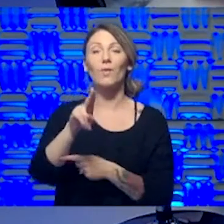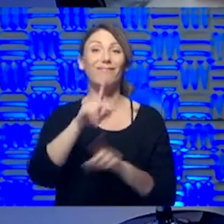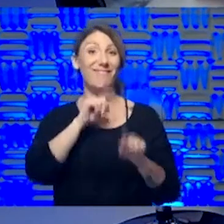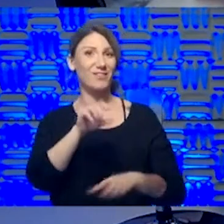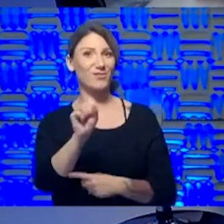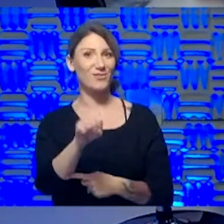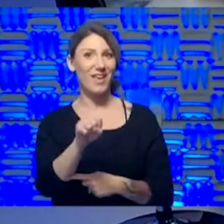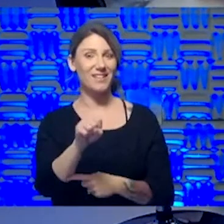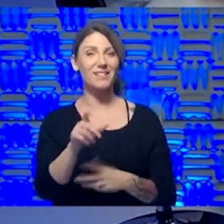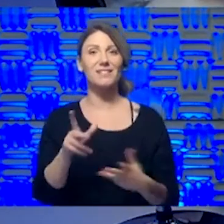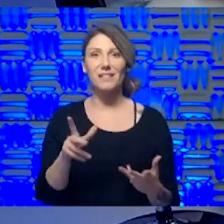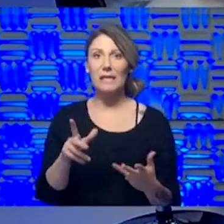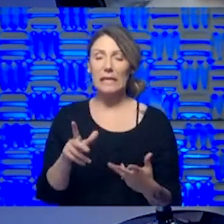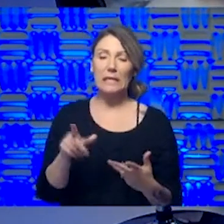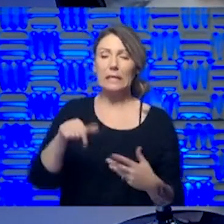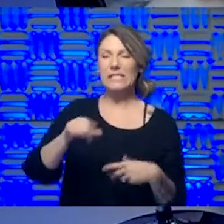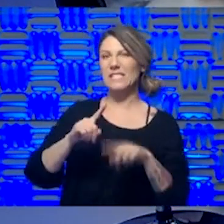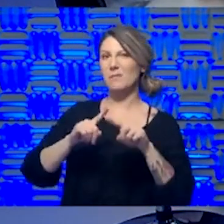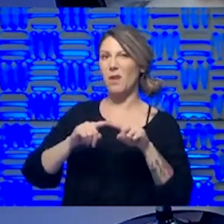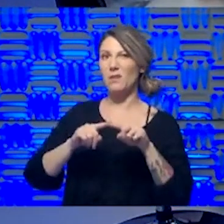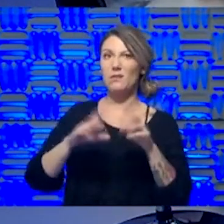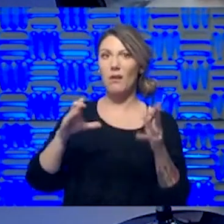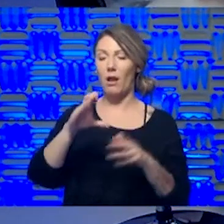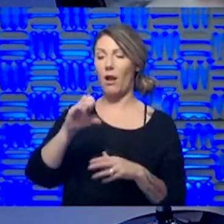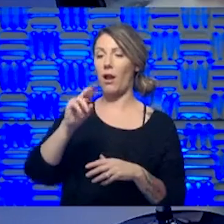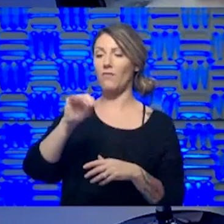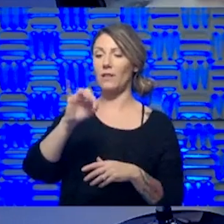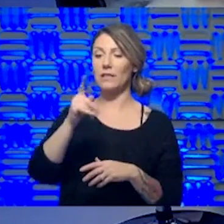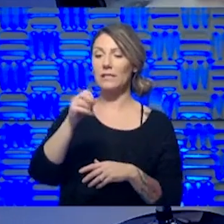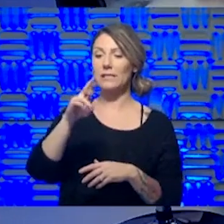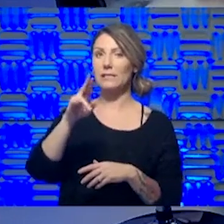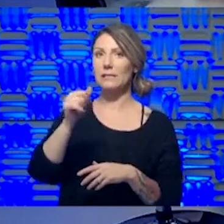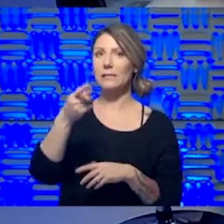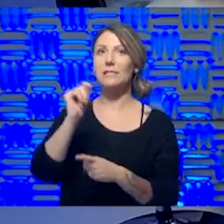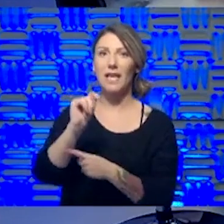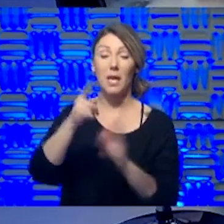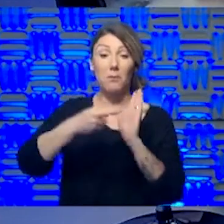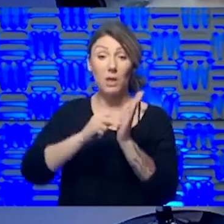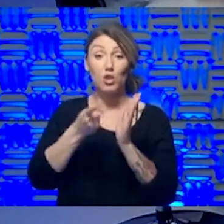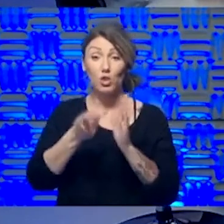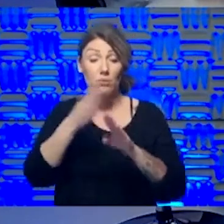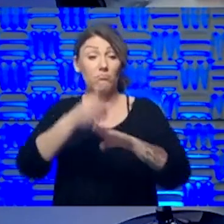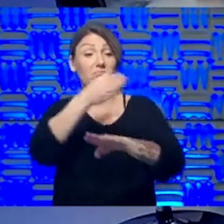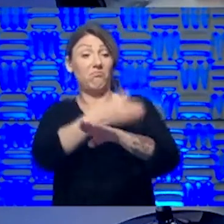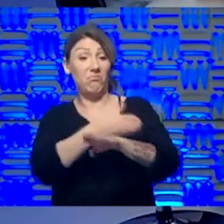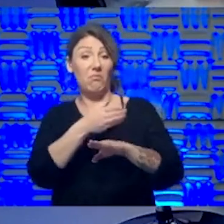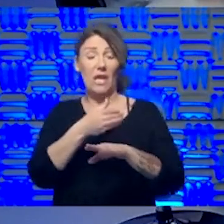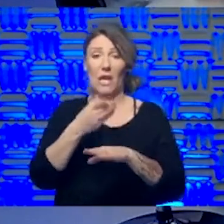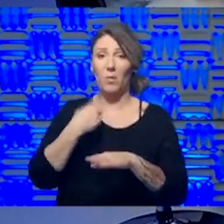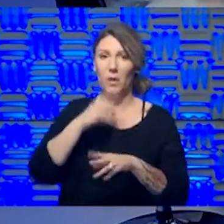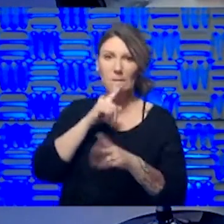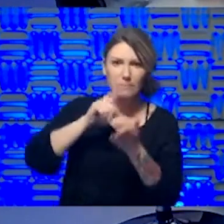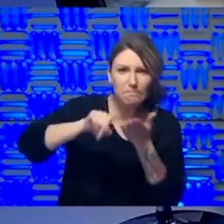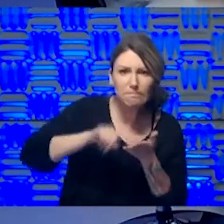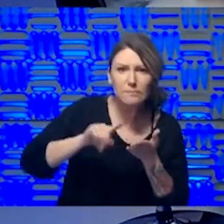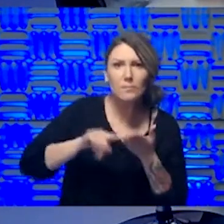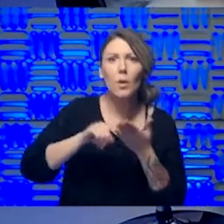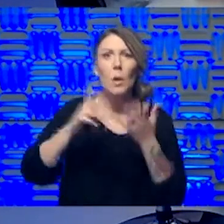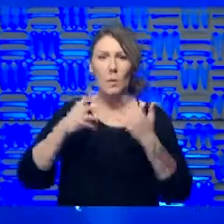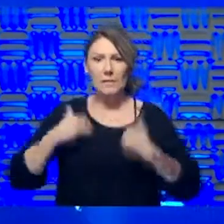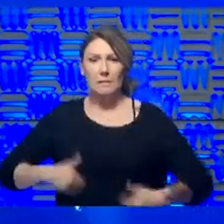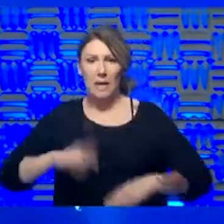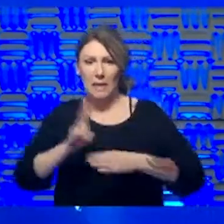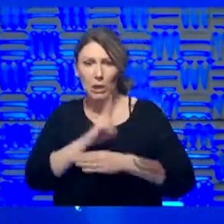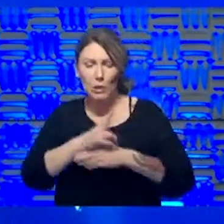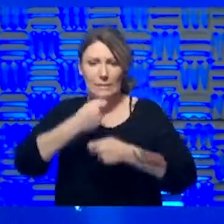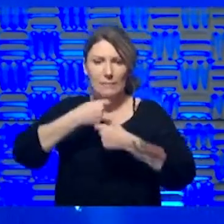convalescent serum, which is what this is kind of based on. It's, the convalescent means you're getting better, and the serum is that's we're looking for those antibodies to be used in patients with COVID-19, and